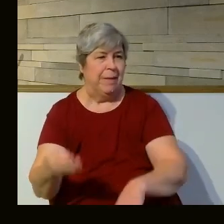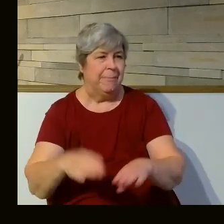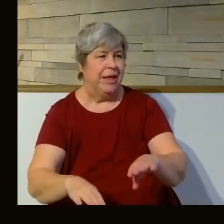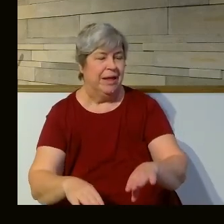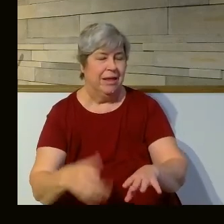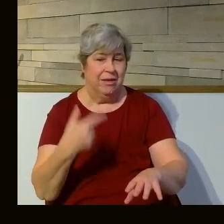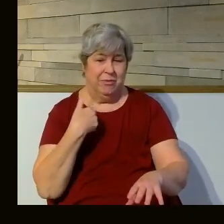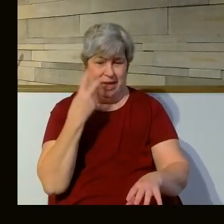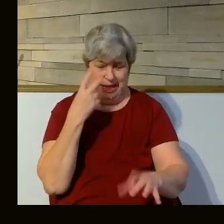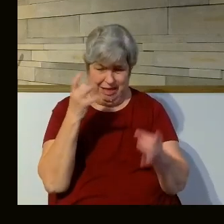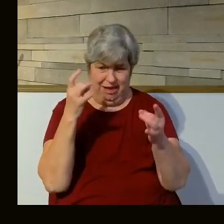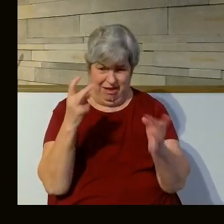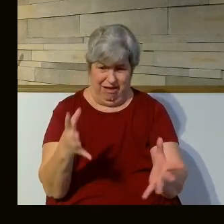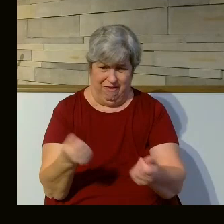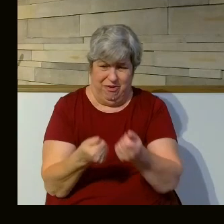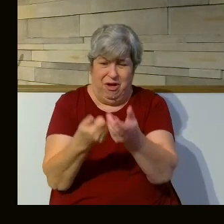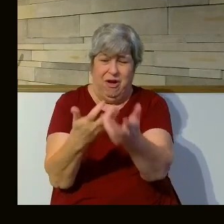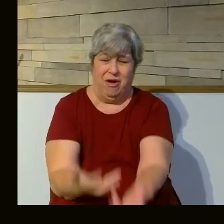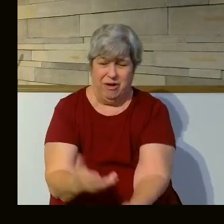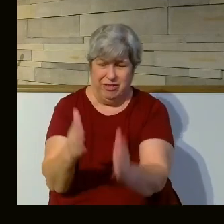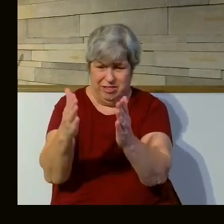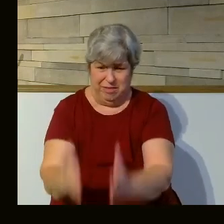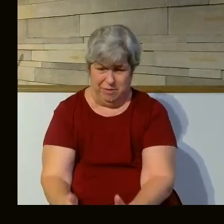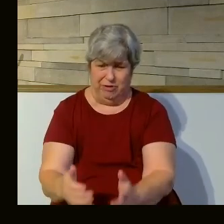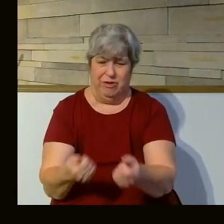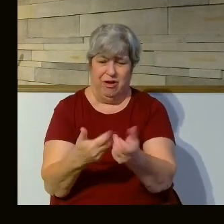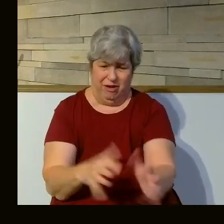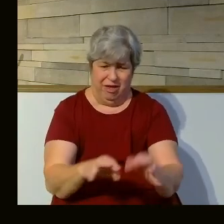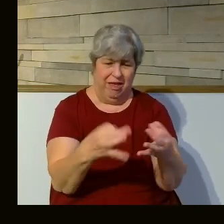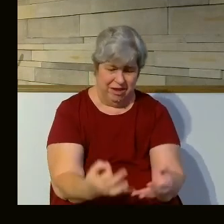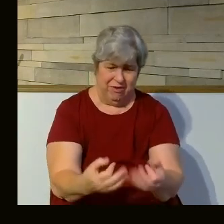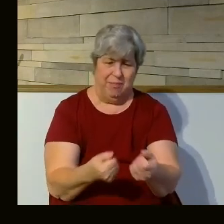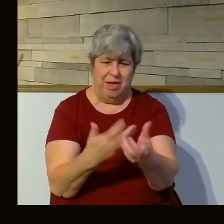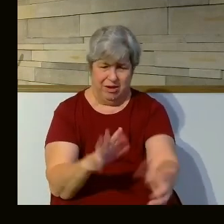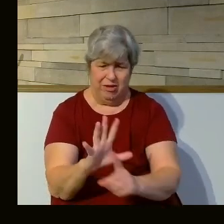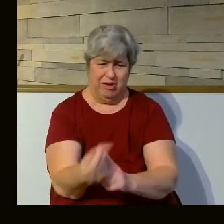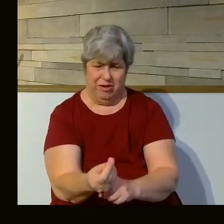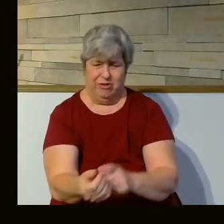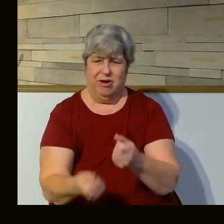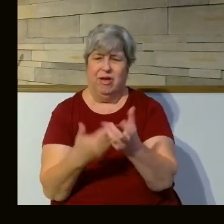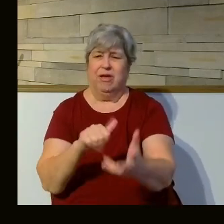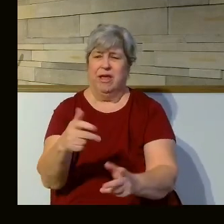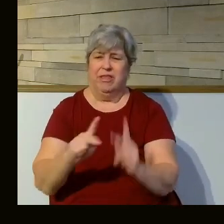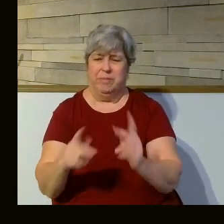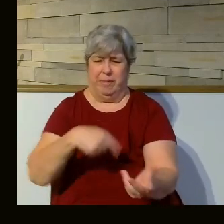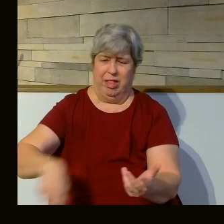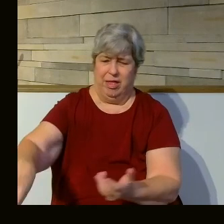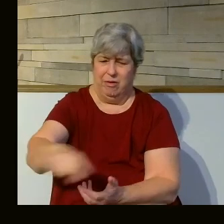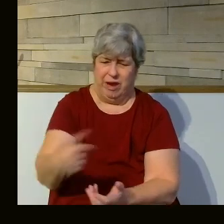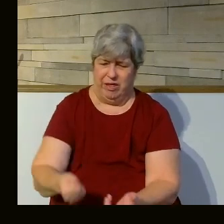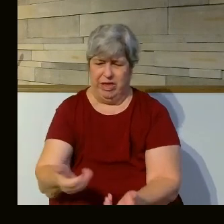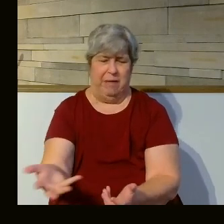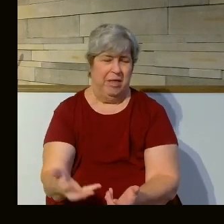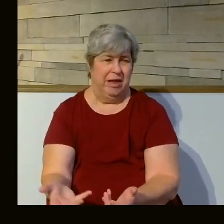because we see the devastating effects it causes on individuals, on families, on society, and upon all other people around